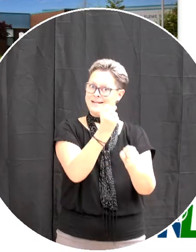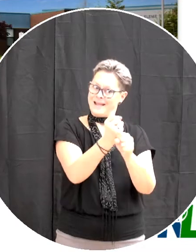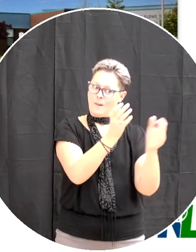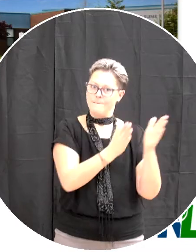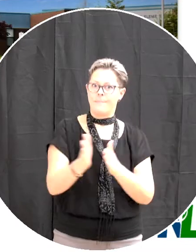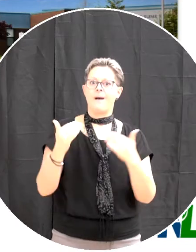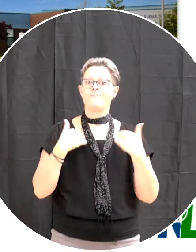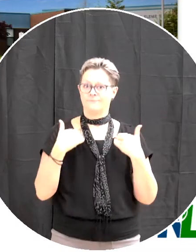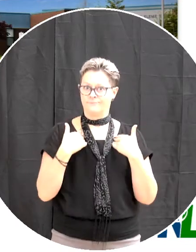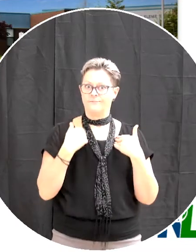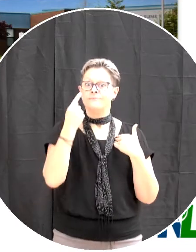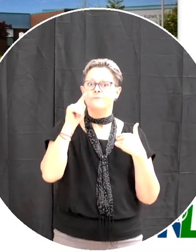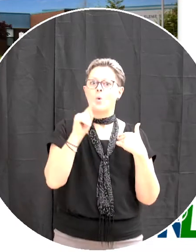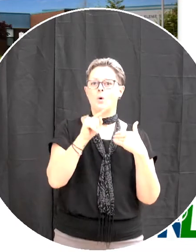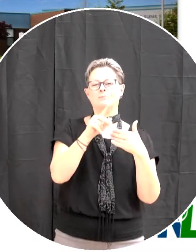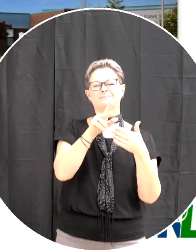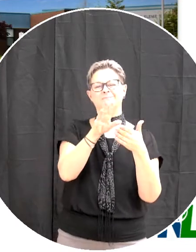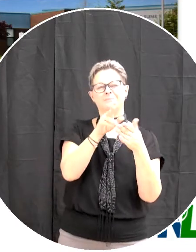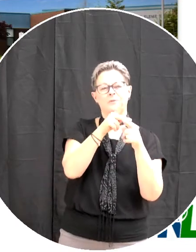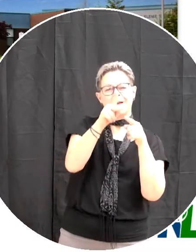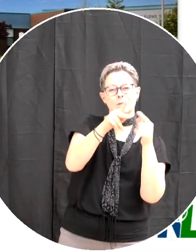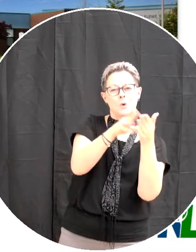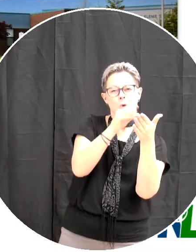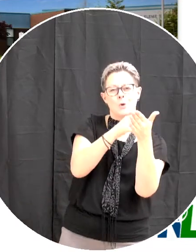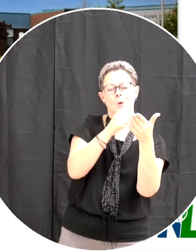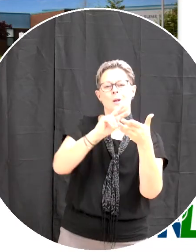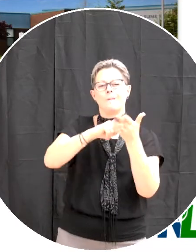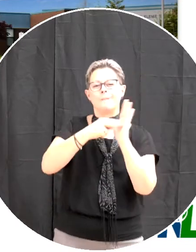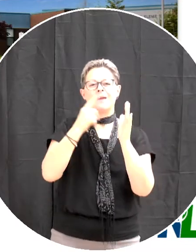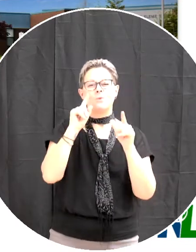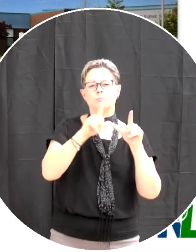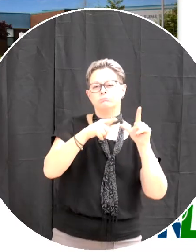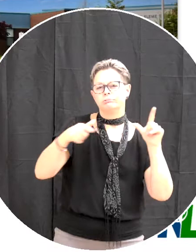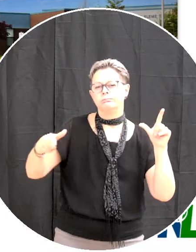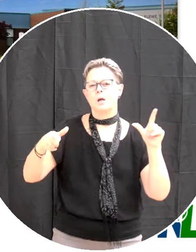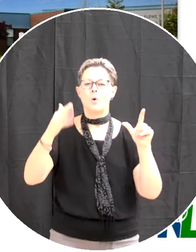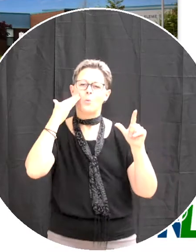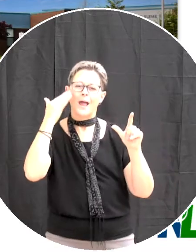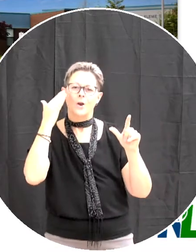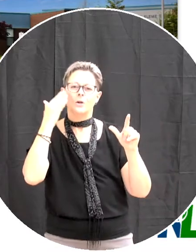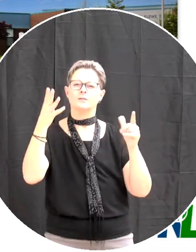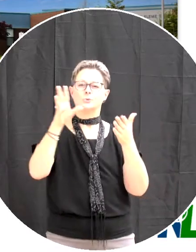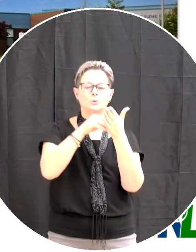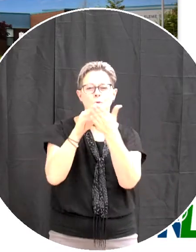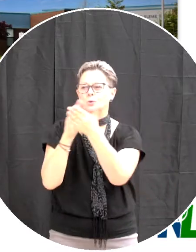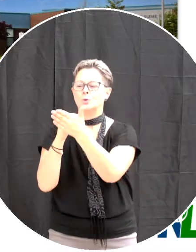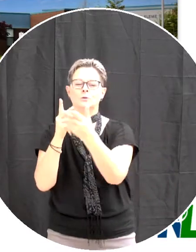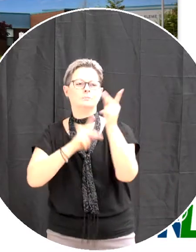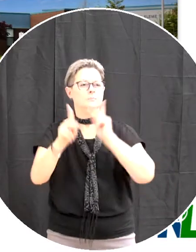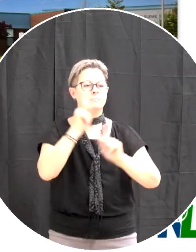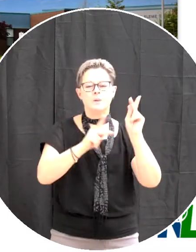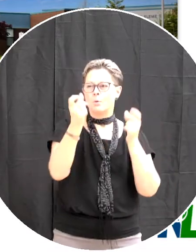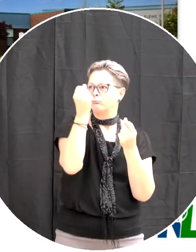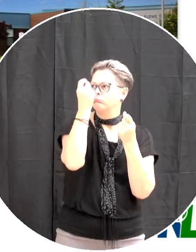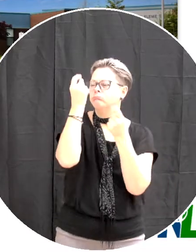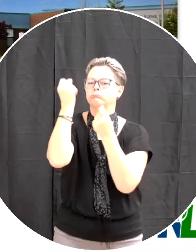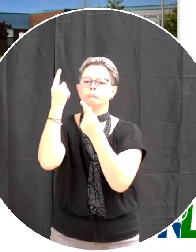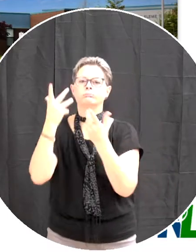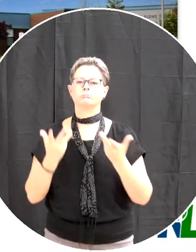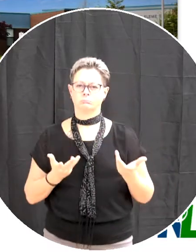of professional learning sessions to promote 2S LGBTQ+ awareness, Free to Be Me